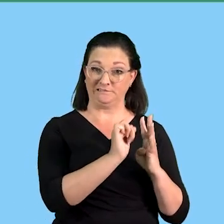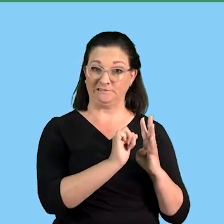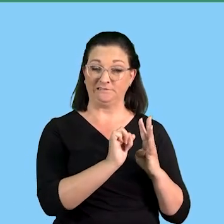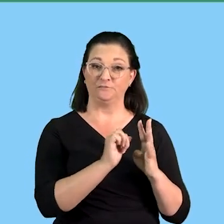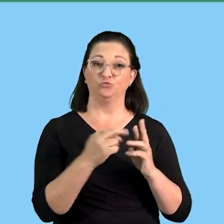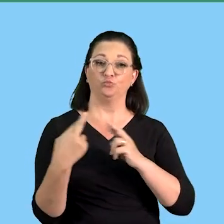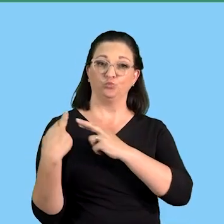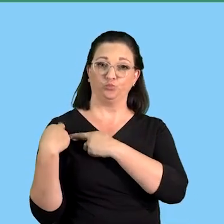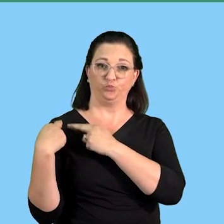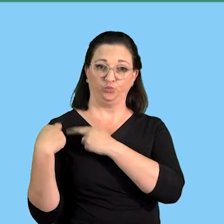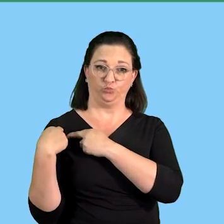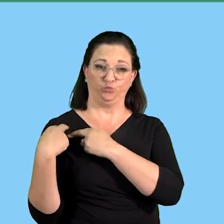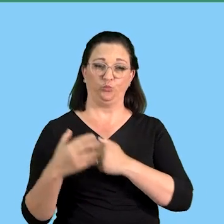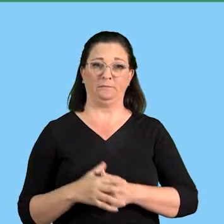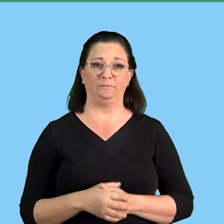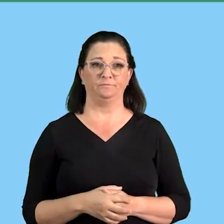responsible